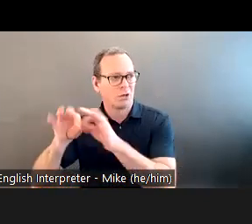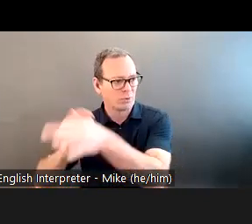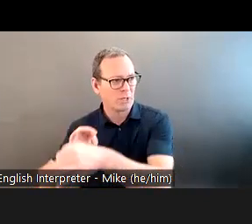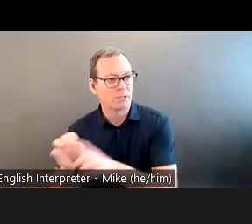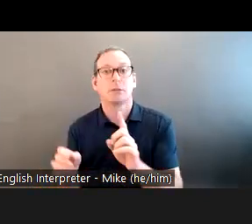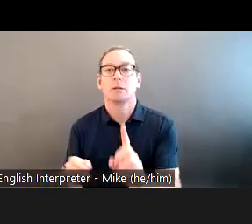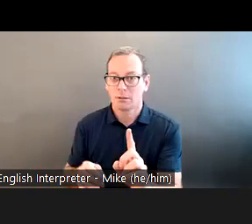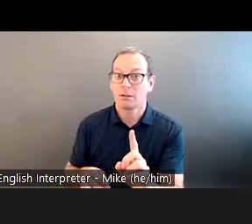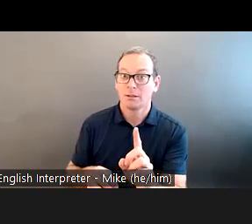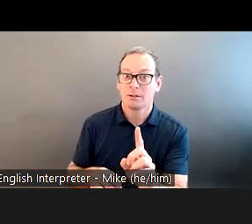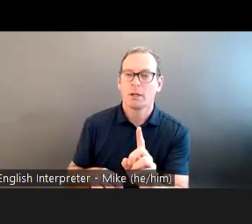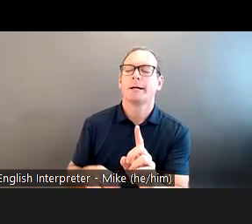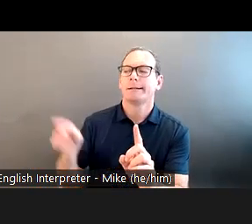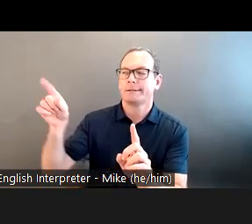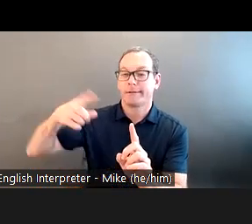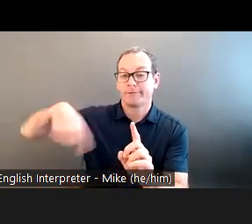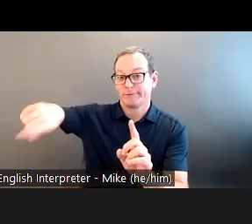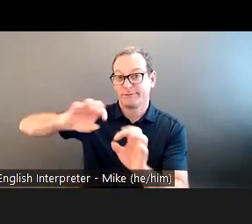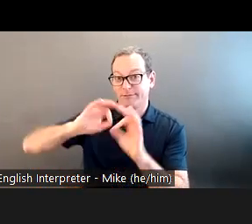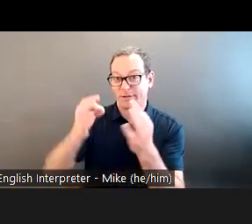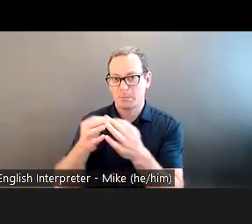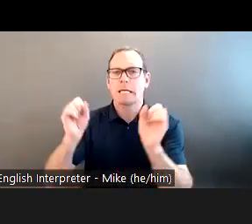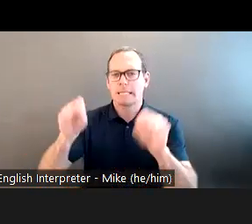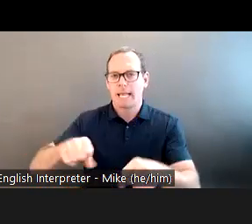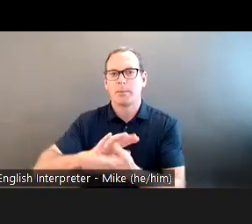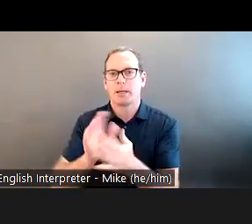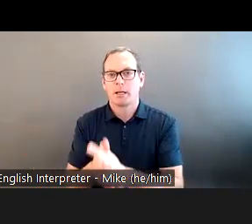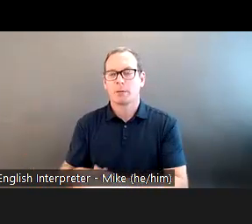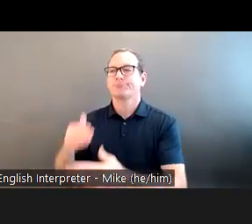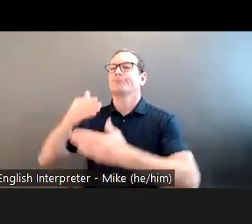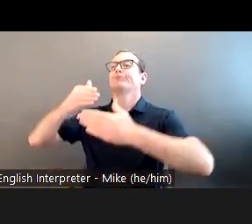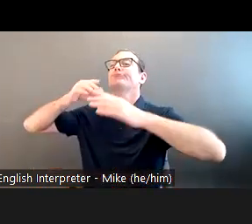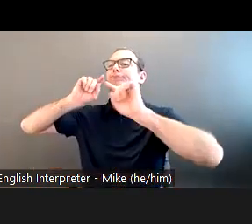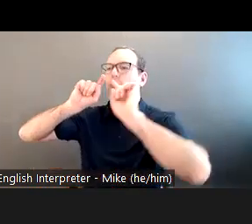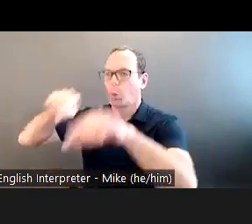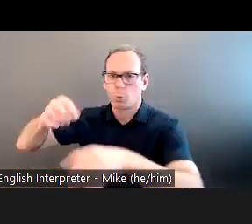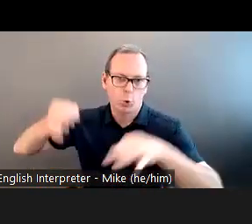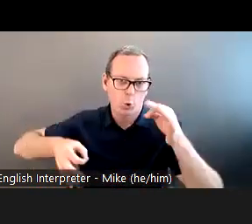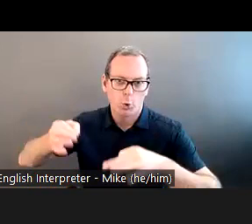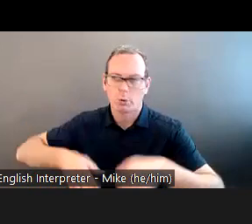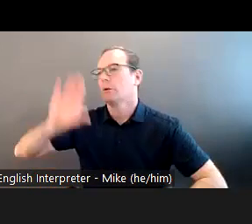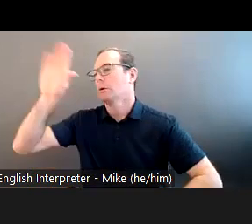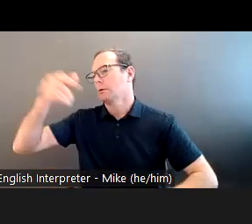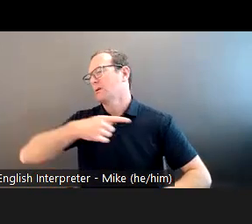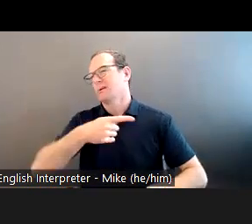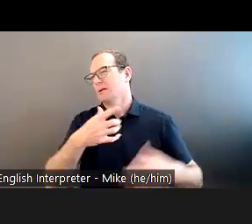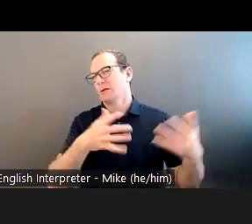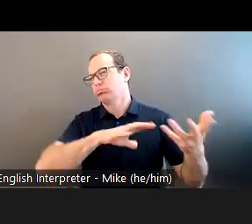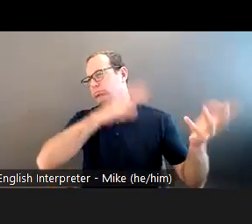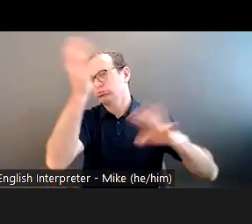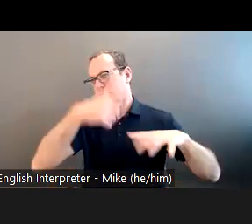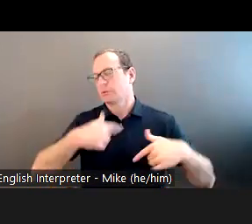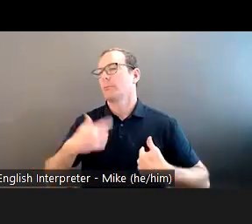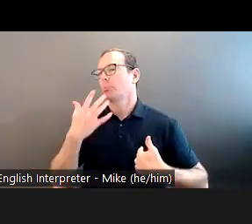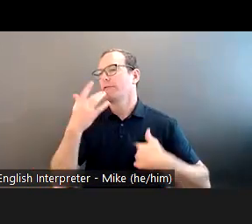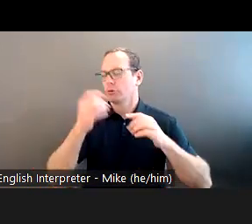apply to court for guardianship. It's a very long process, a very expensive process, but it's a possibility. Okay. I'll go ahead.